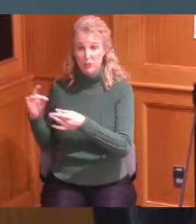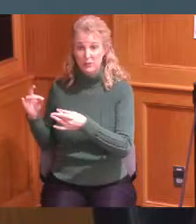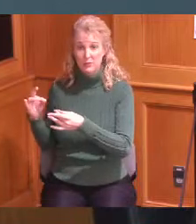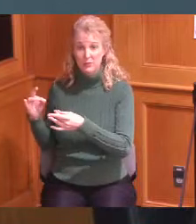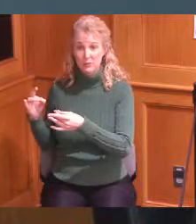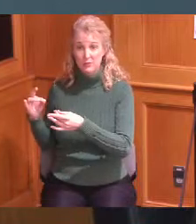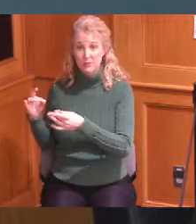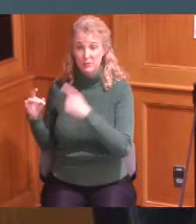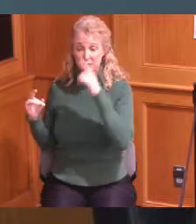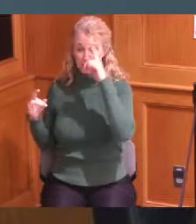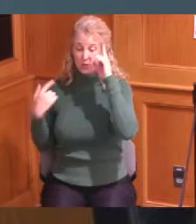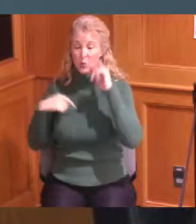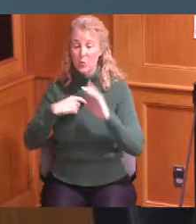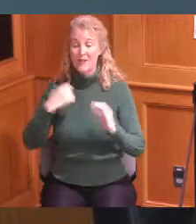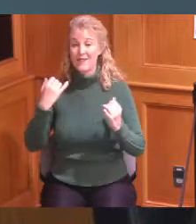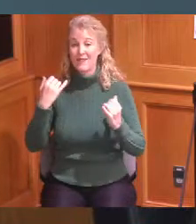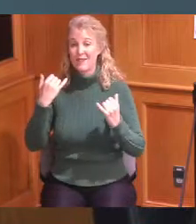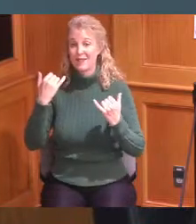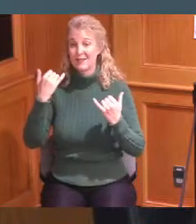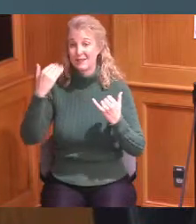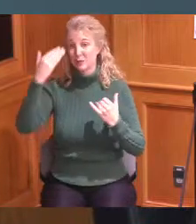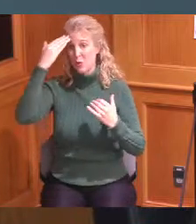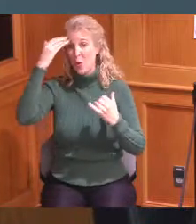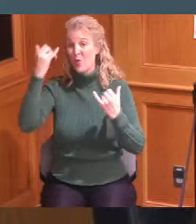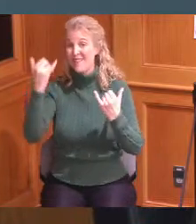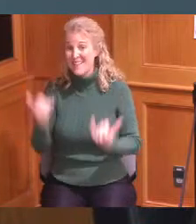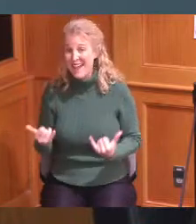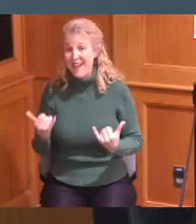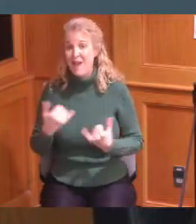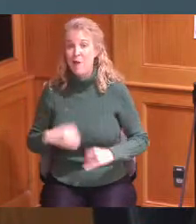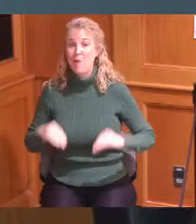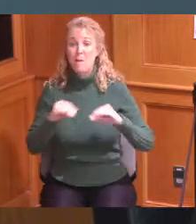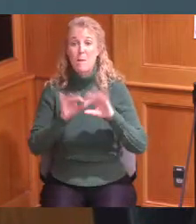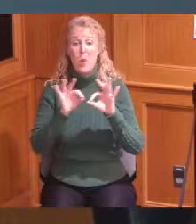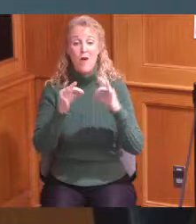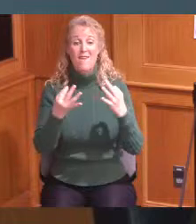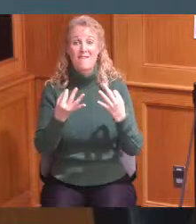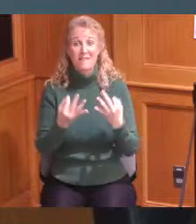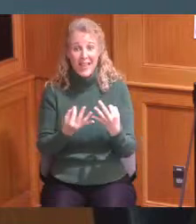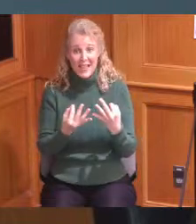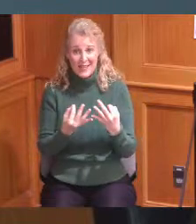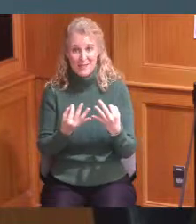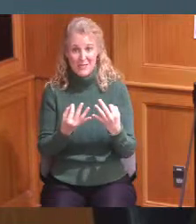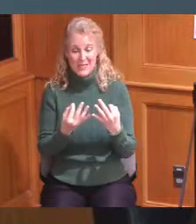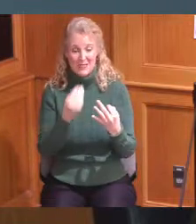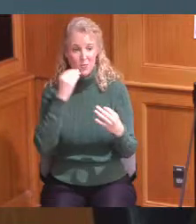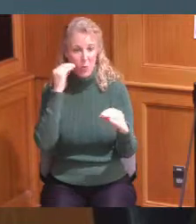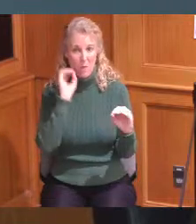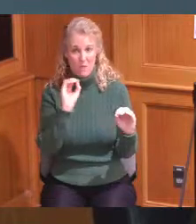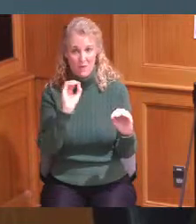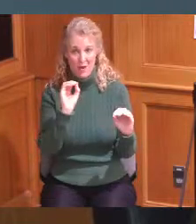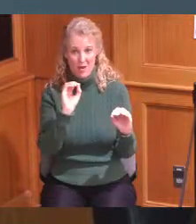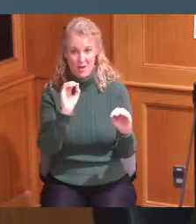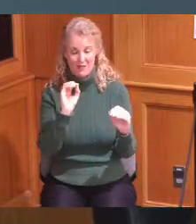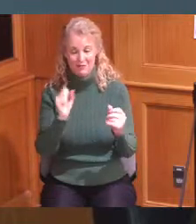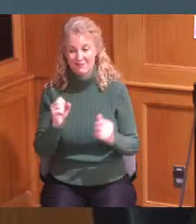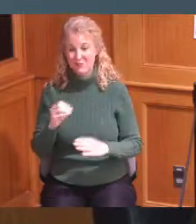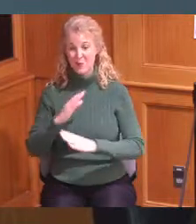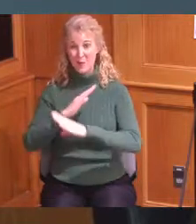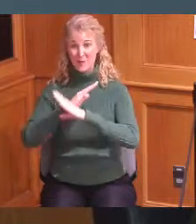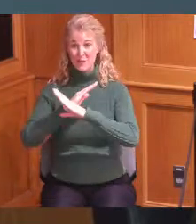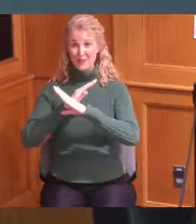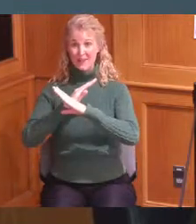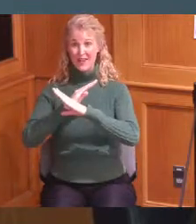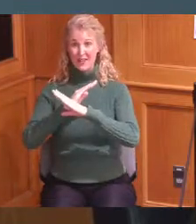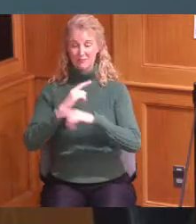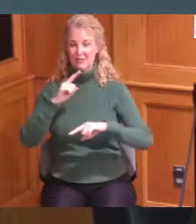there are more families that are homeless now than ever before. So, and I believe he said as far as prevention, he can't be a